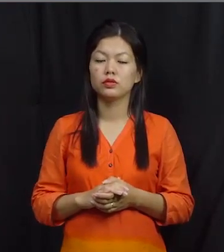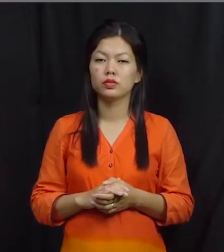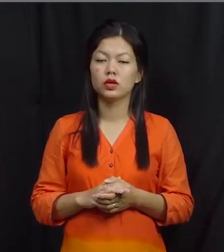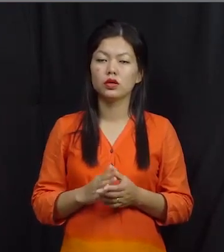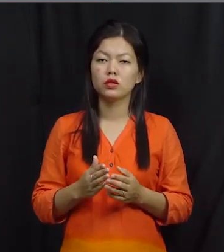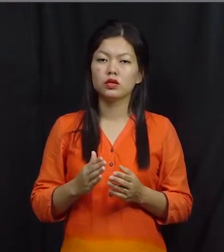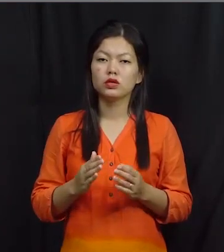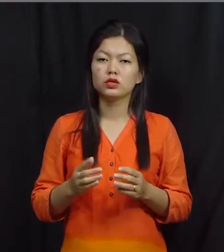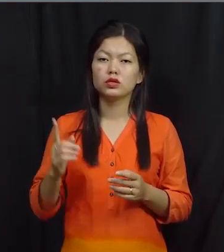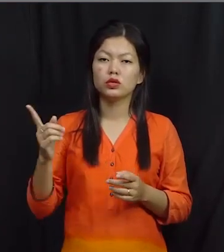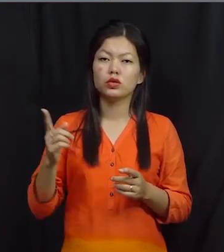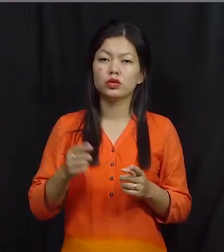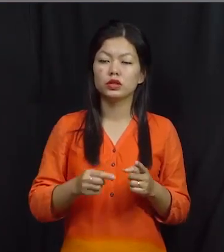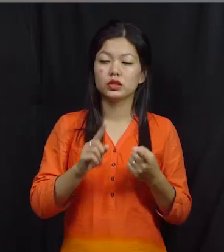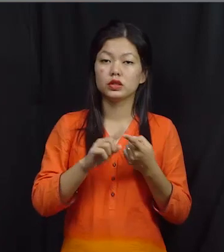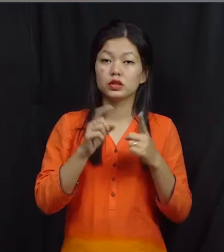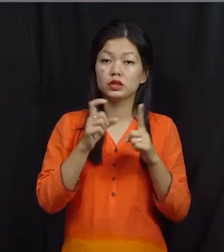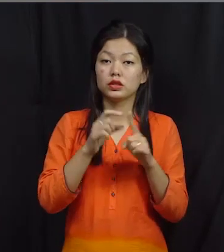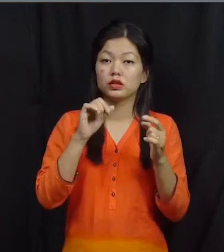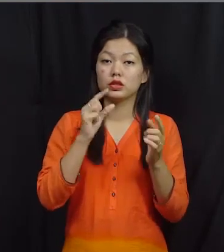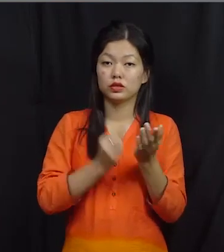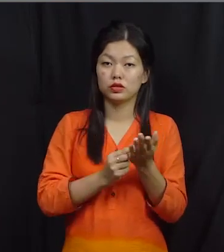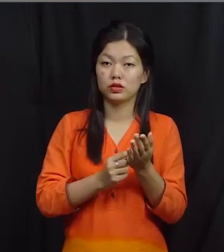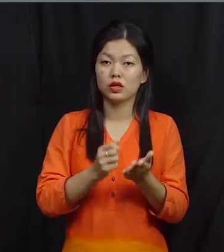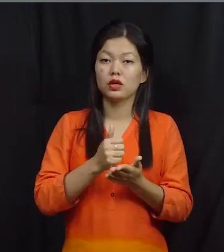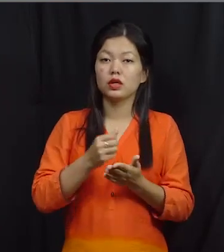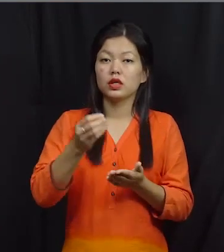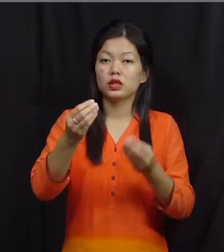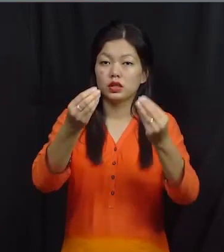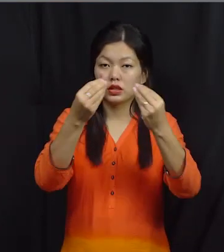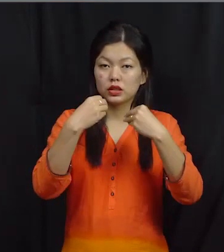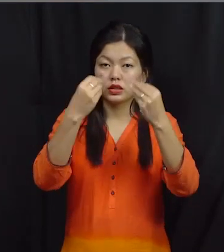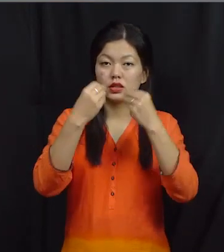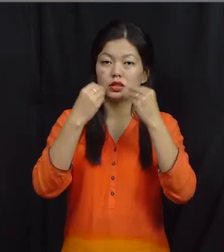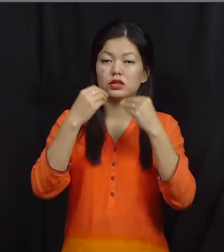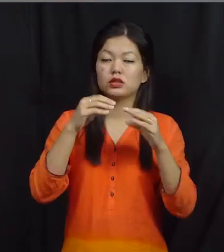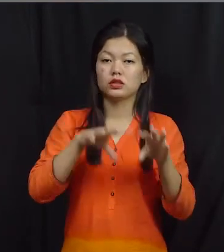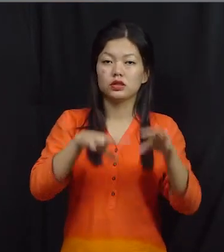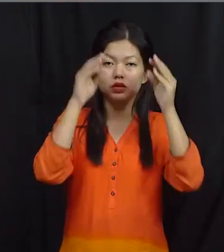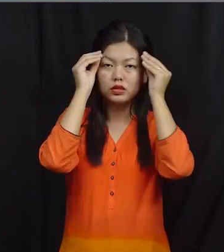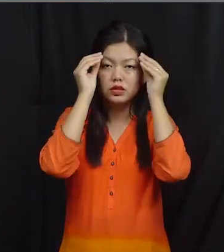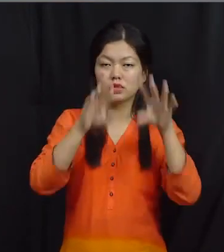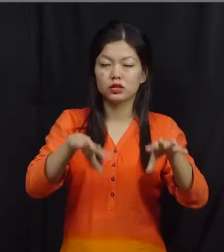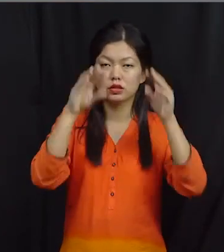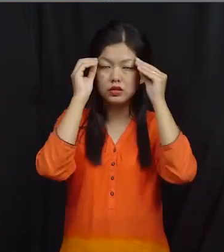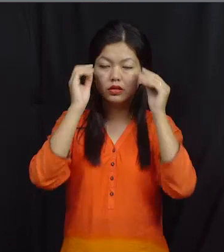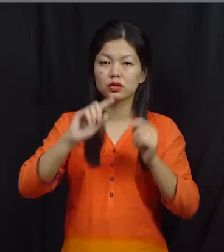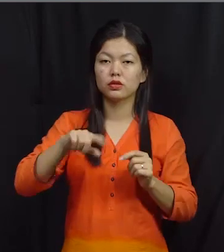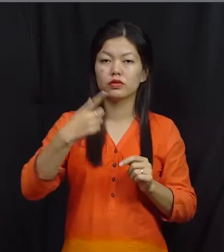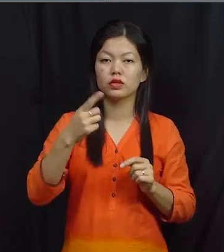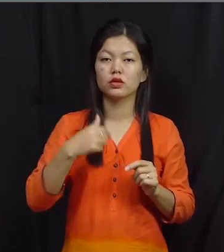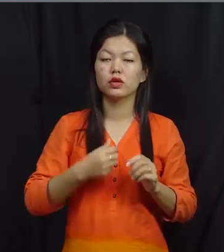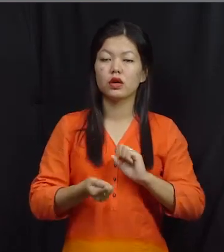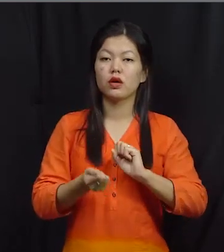said earlier, it gives direction to education, okay? So that is one point that we can ponder